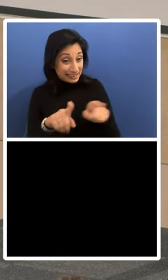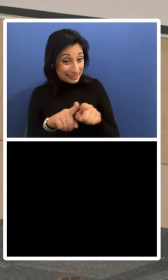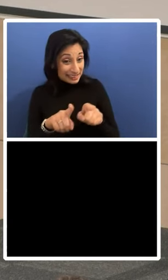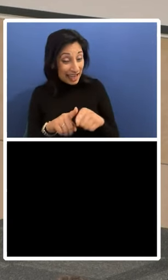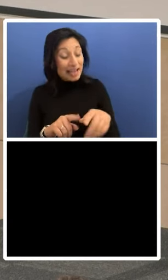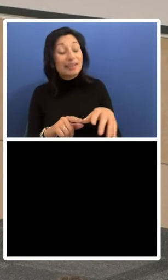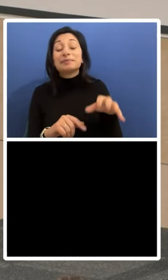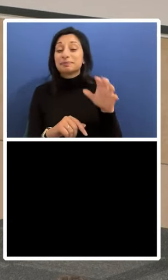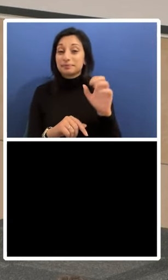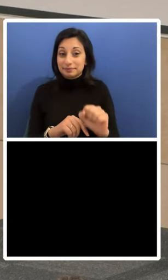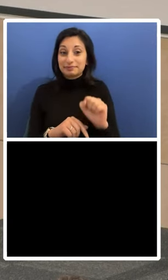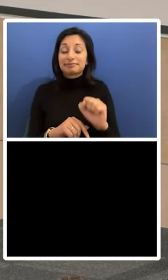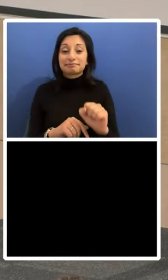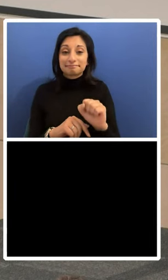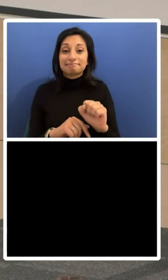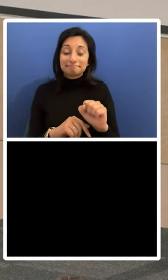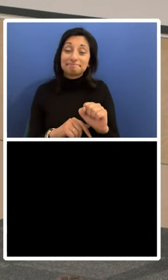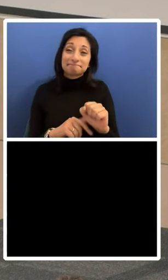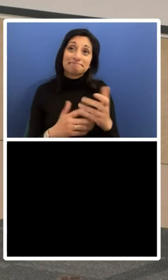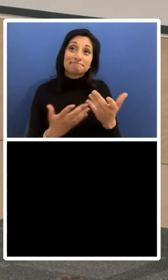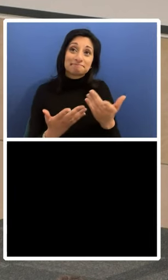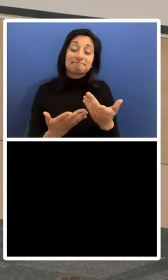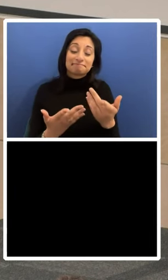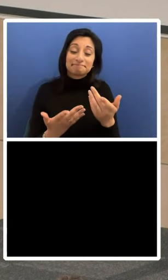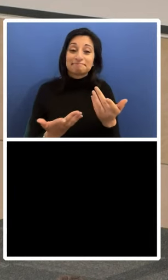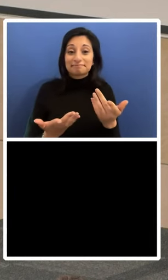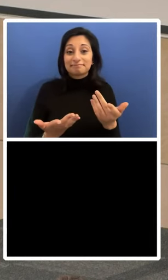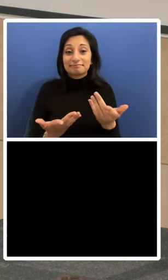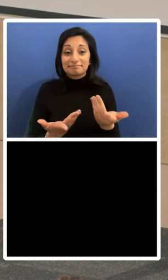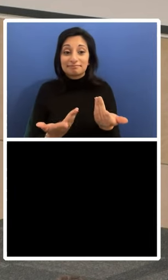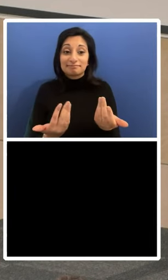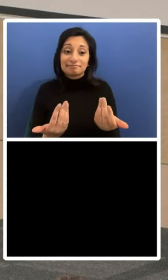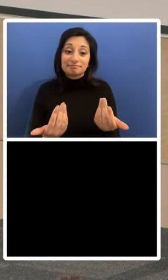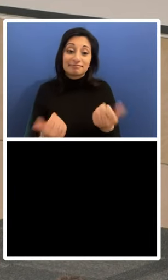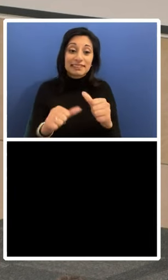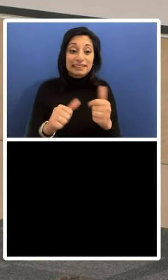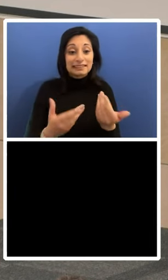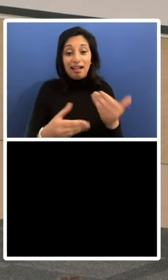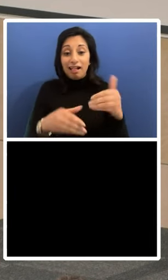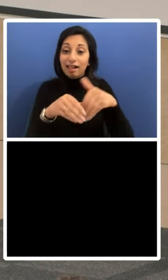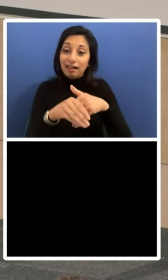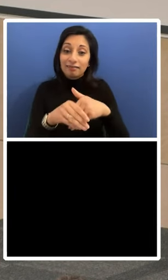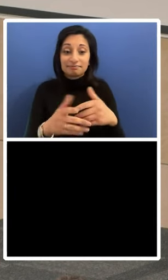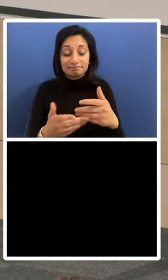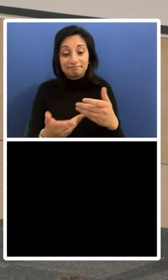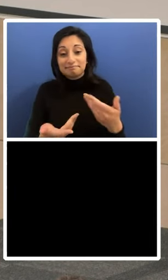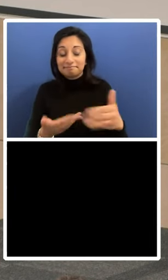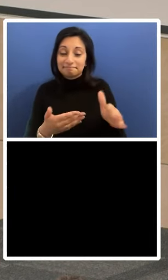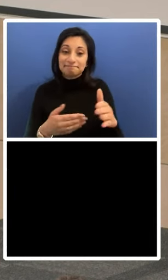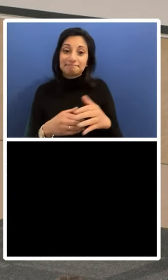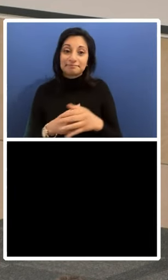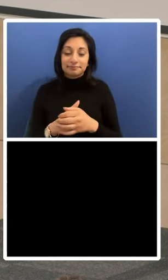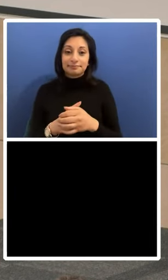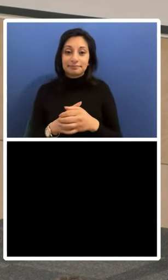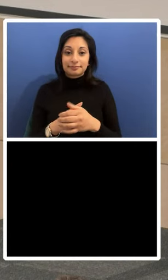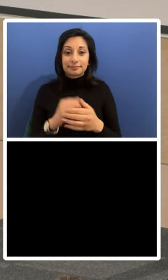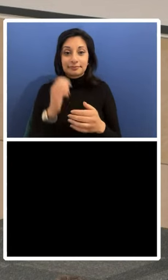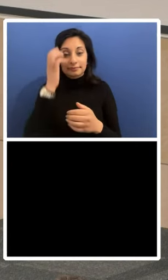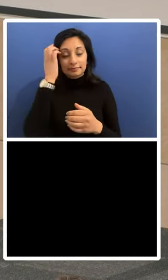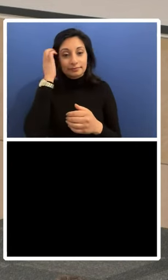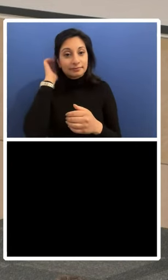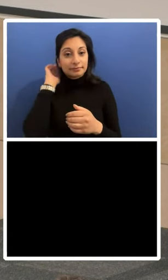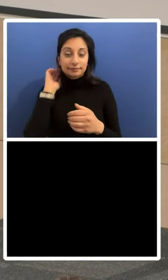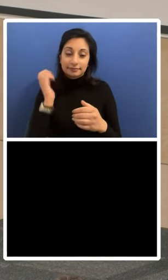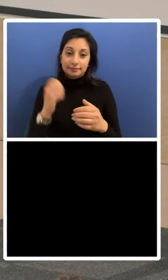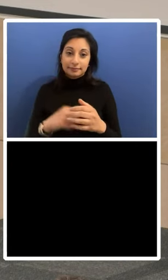of in a weird way, I appreciate it. Yeah. In a weird way, I appreciate, but at least they let me in. You know what I mean? They let me in. But it's this kind of, it's a beautiful microcosm of the